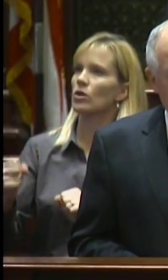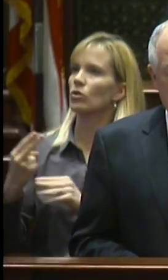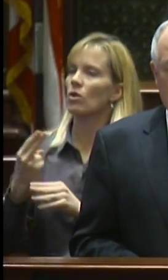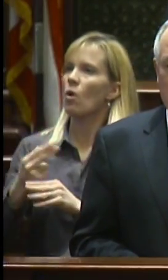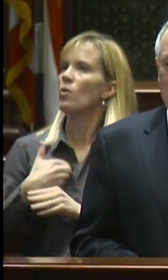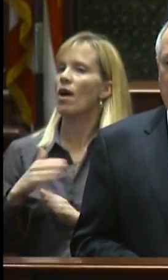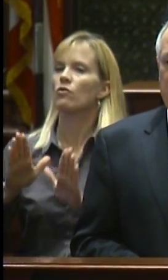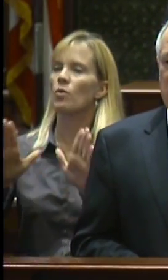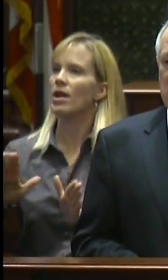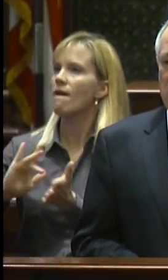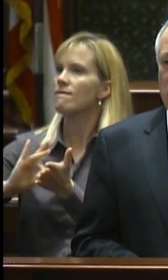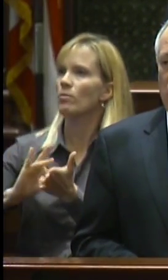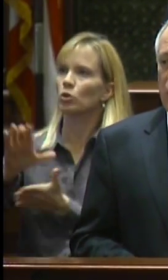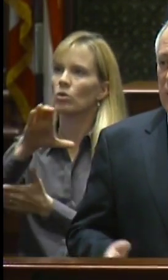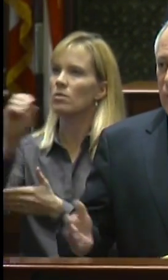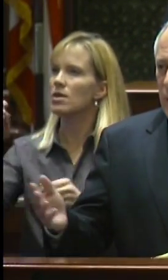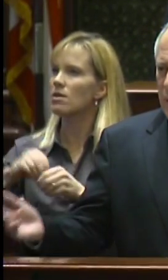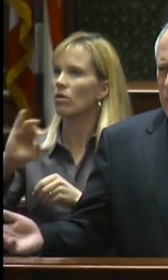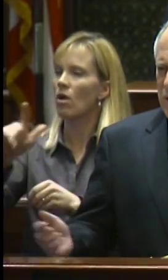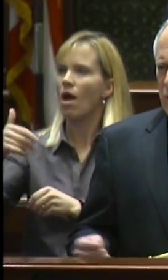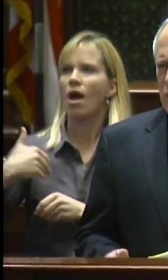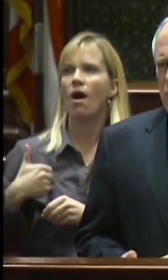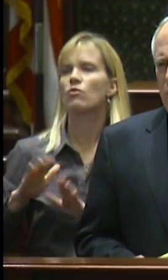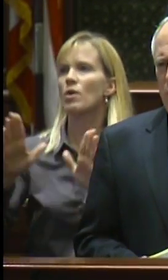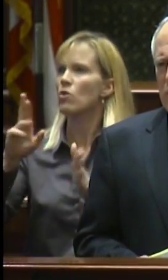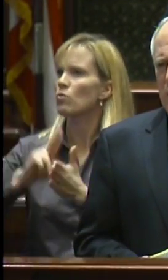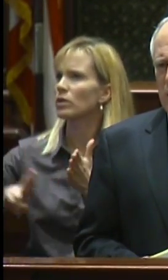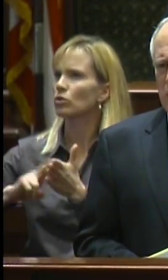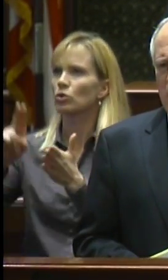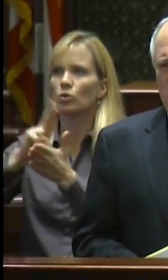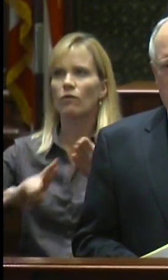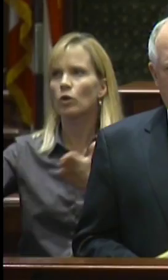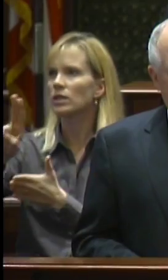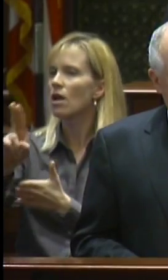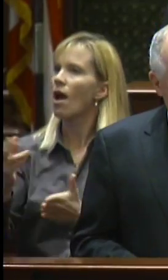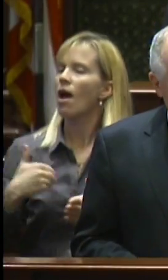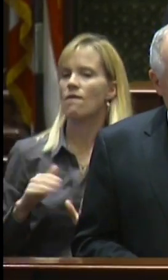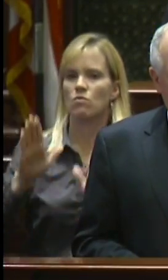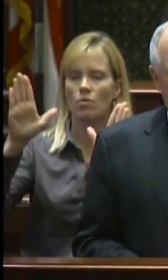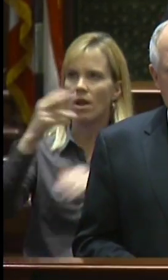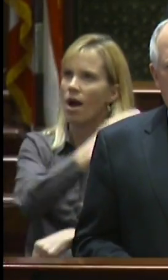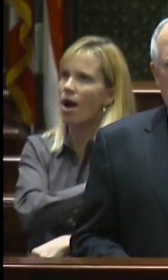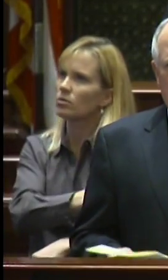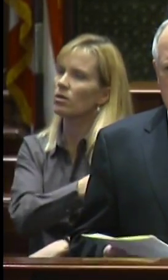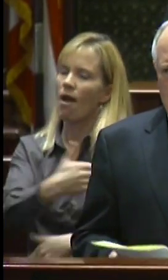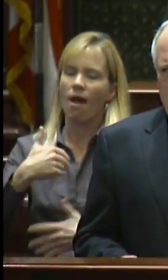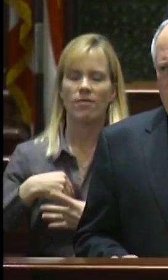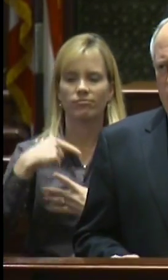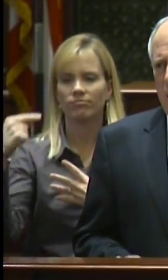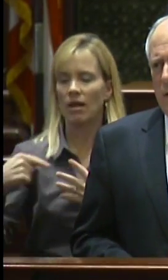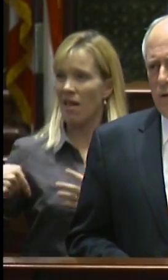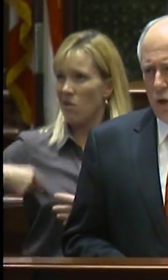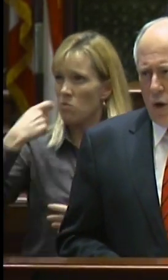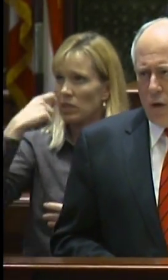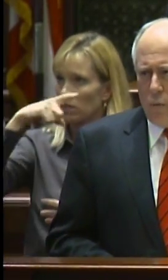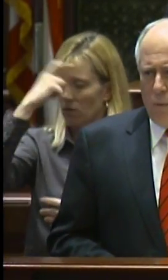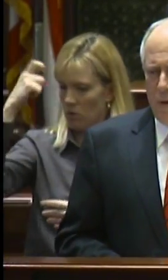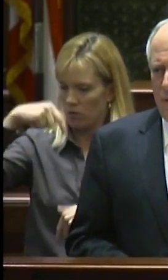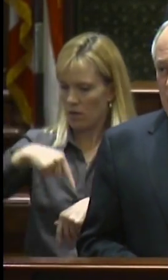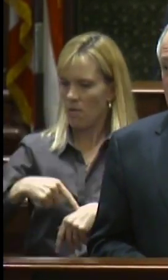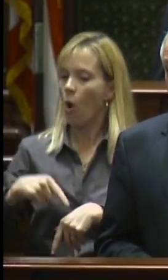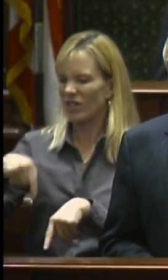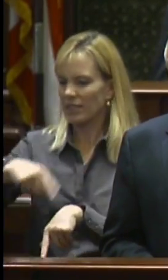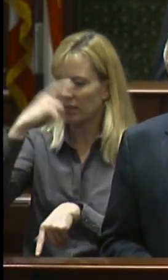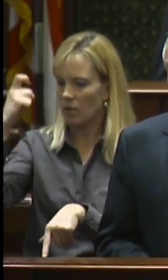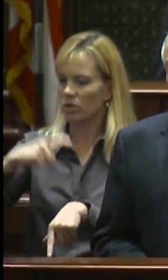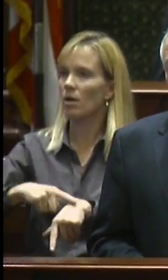great pharmaceutical companies in Illinois. We have great research universities. We have great hospitals. This summer in Chicago will be